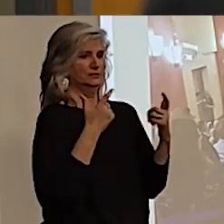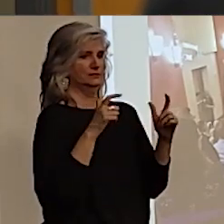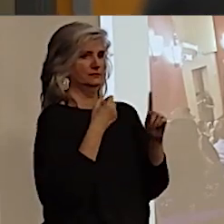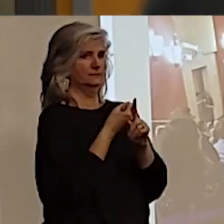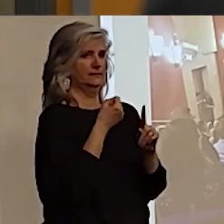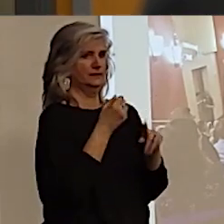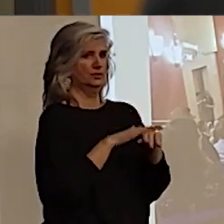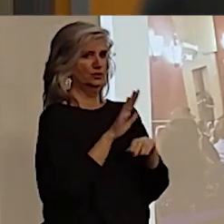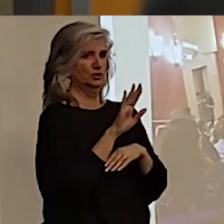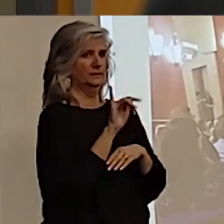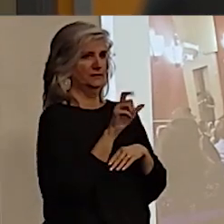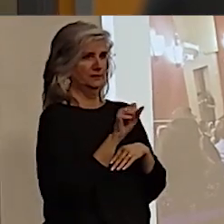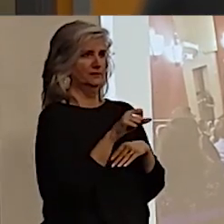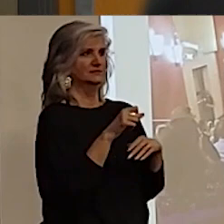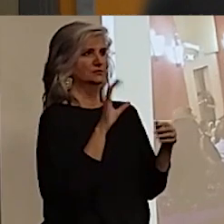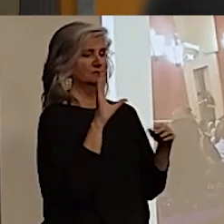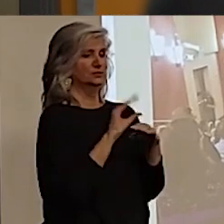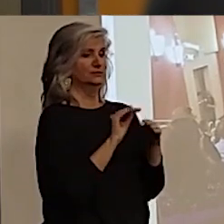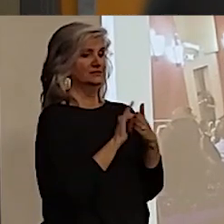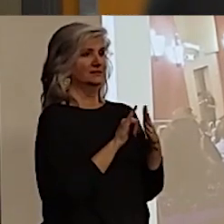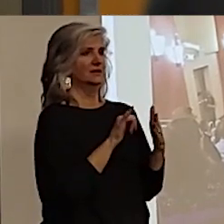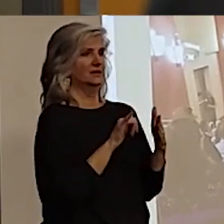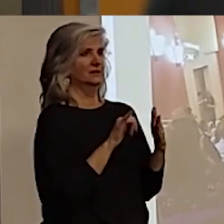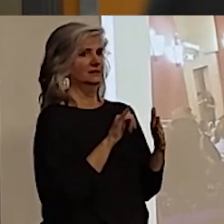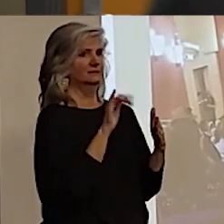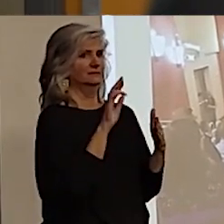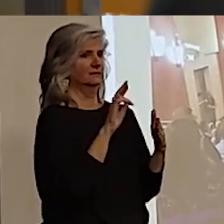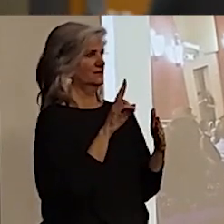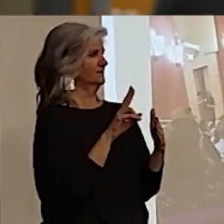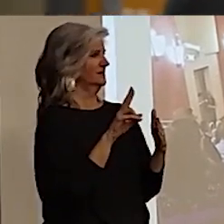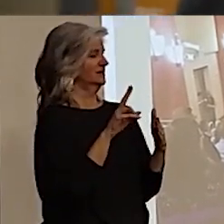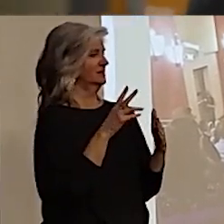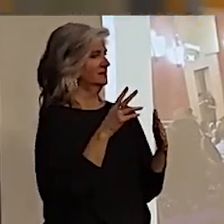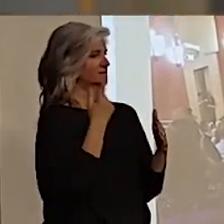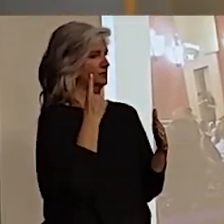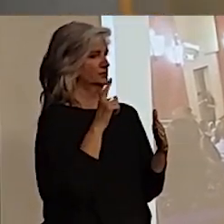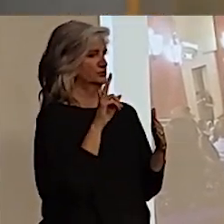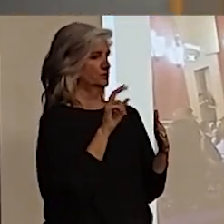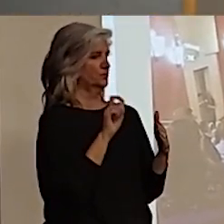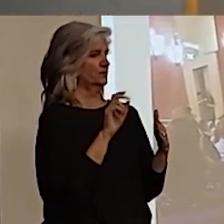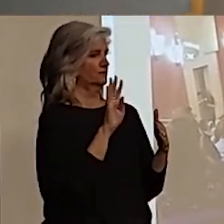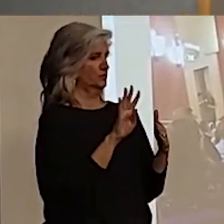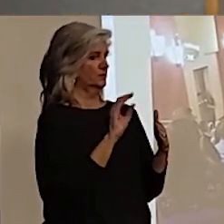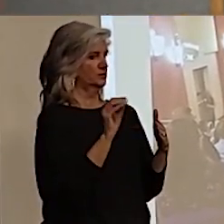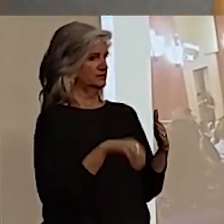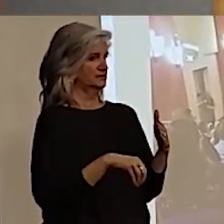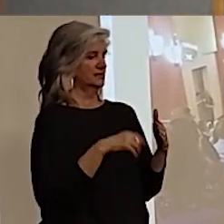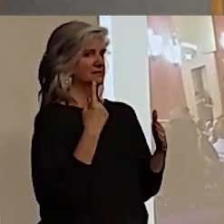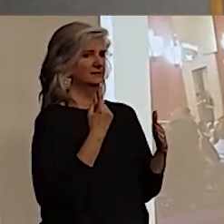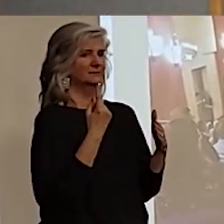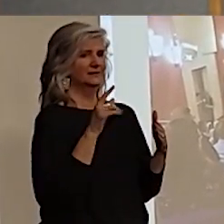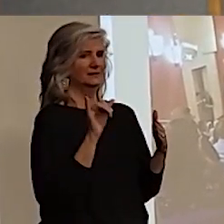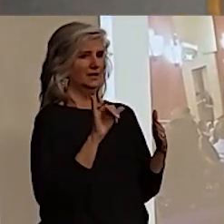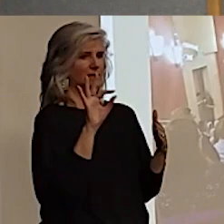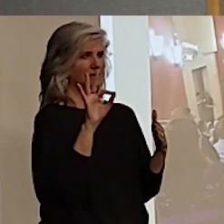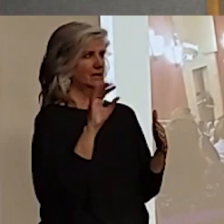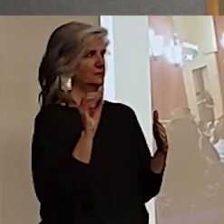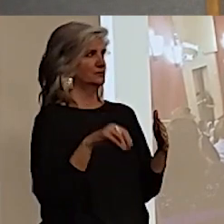on your bills. Just reducing that ROE from that 10.4% down to something more reasonable, like 9%.